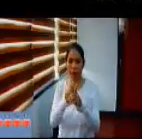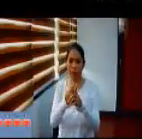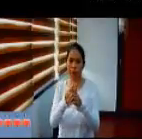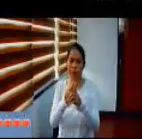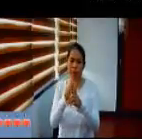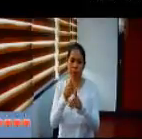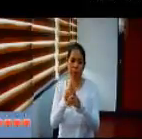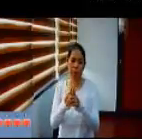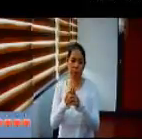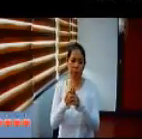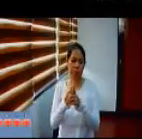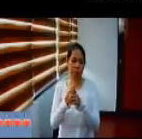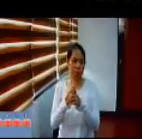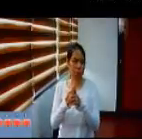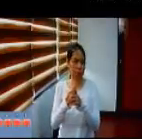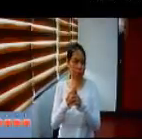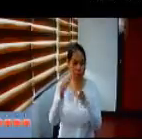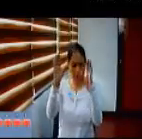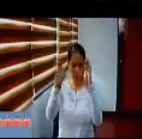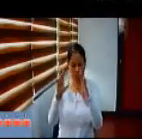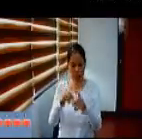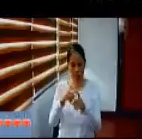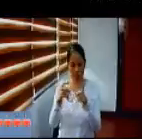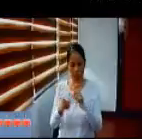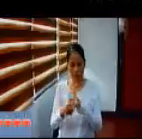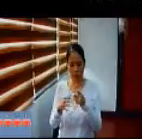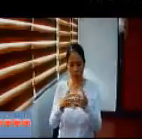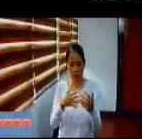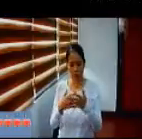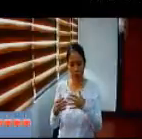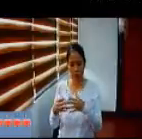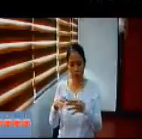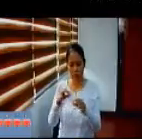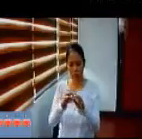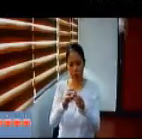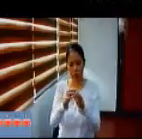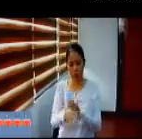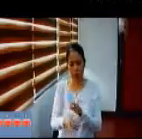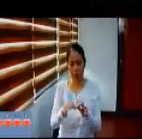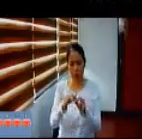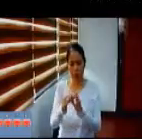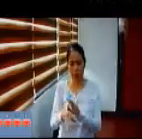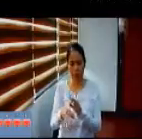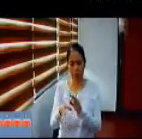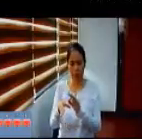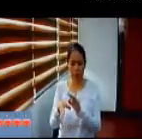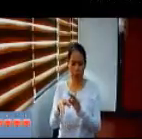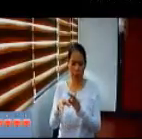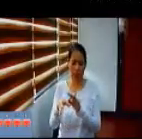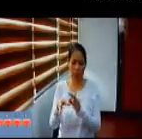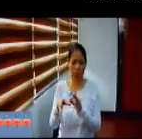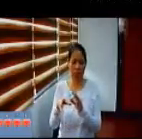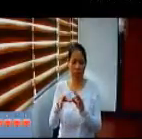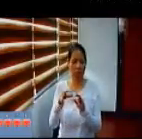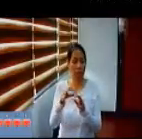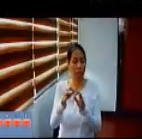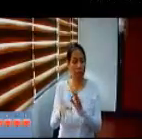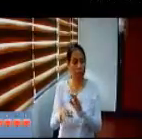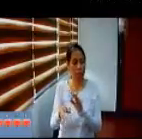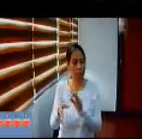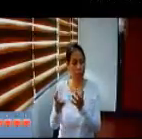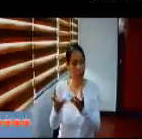of our farmers and whether it is blunting their will to invest or adapt technology, because most